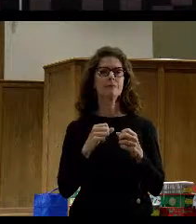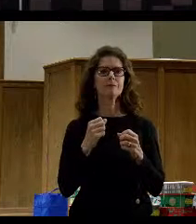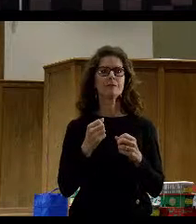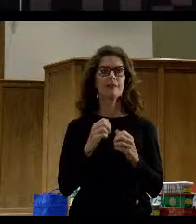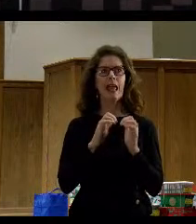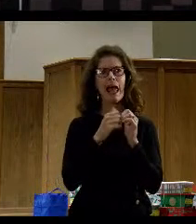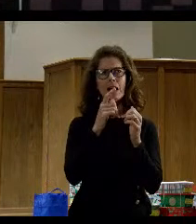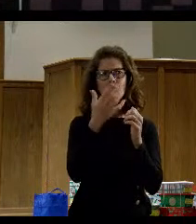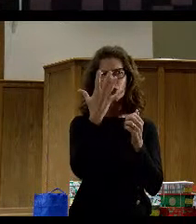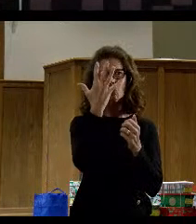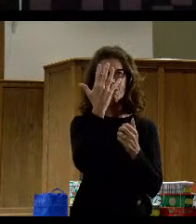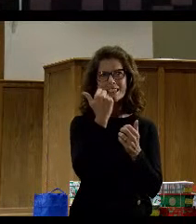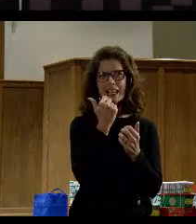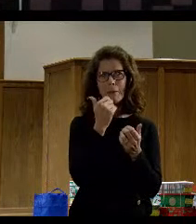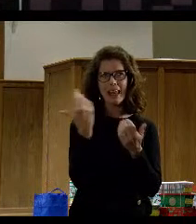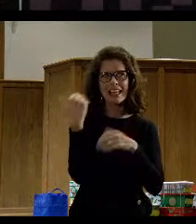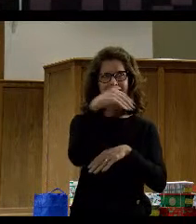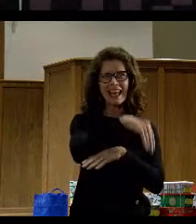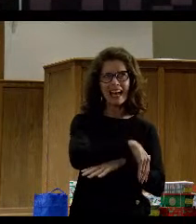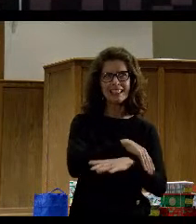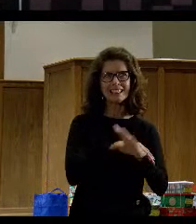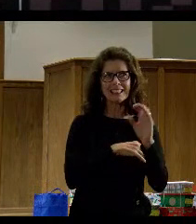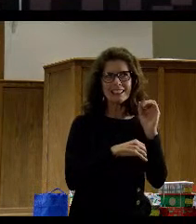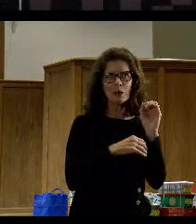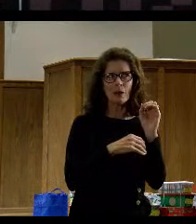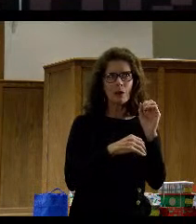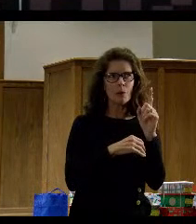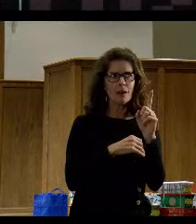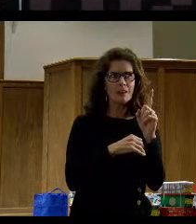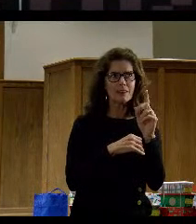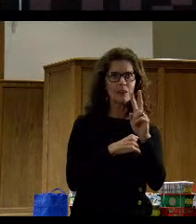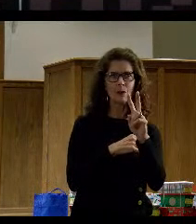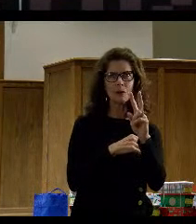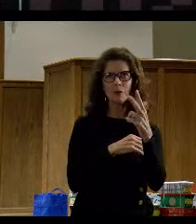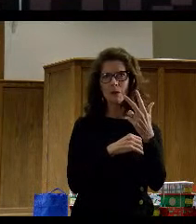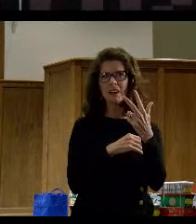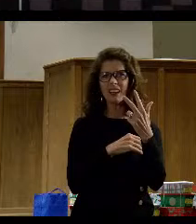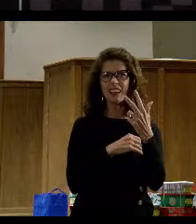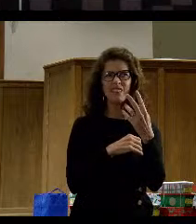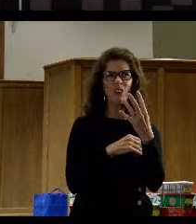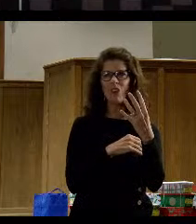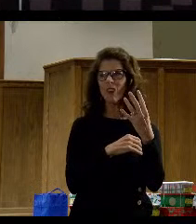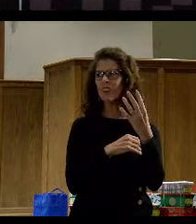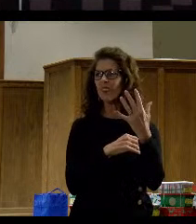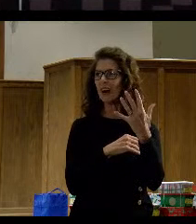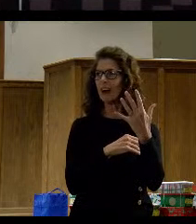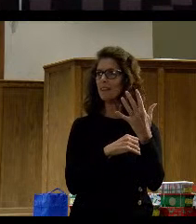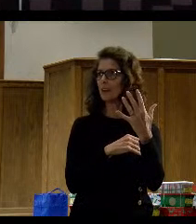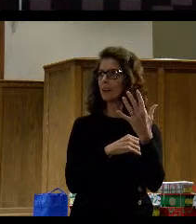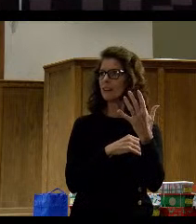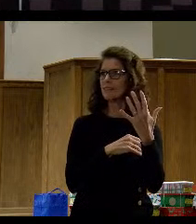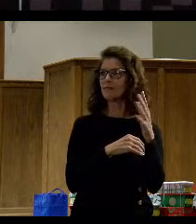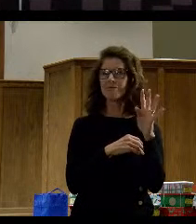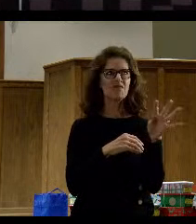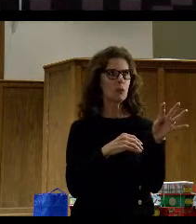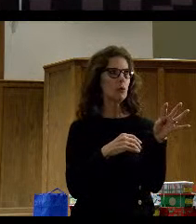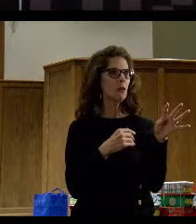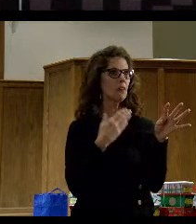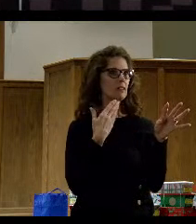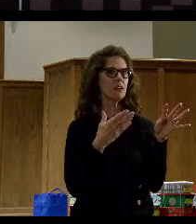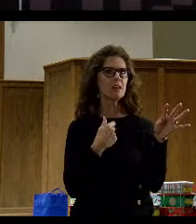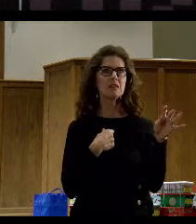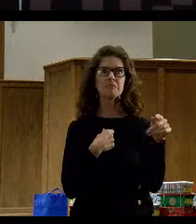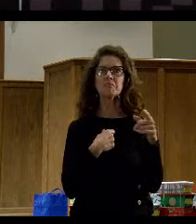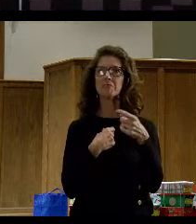did you sleep last night? 0 to 5. Got a 5, got a lot of 5s. 4,